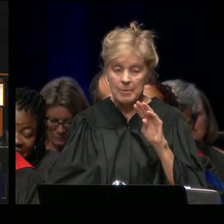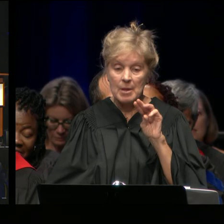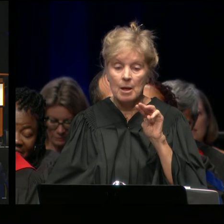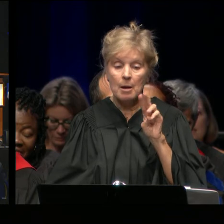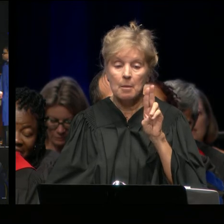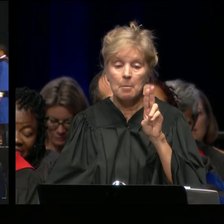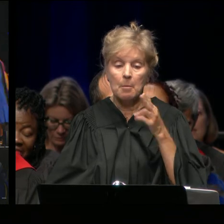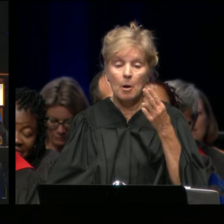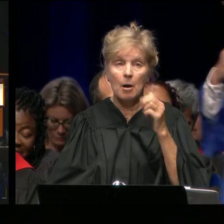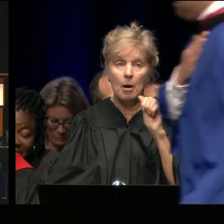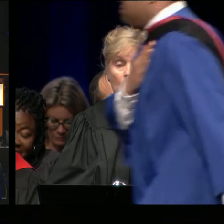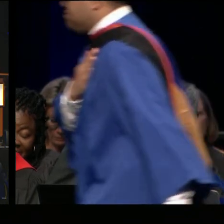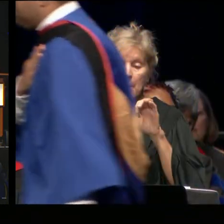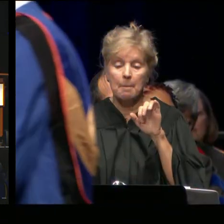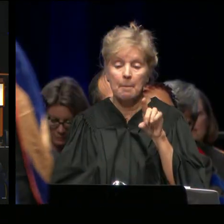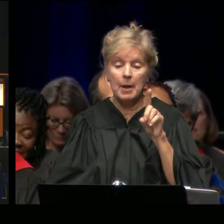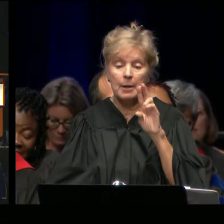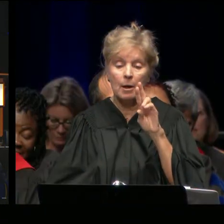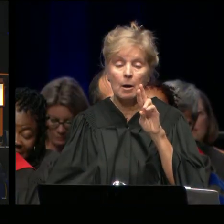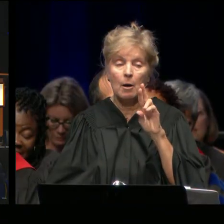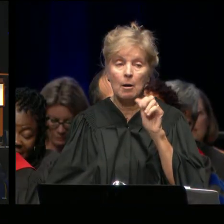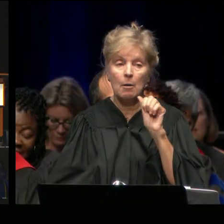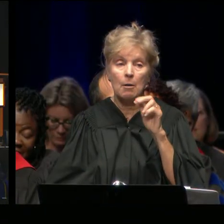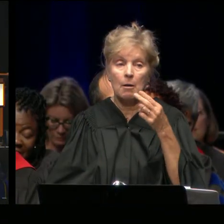Muhammad Rahman.